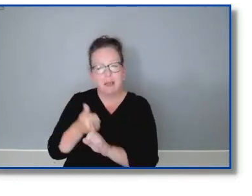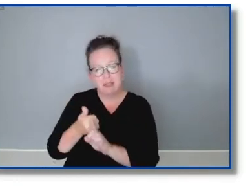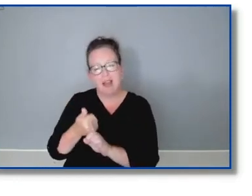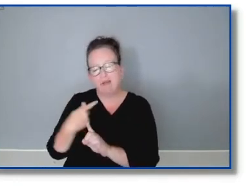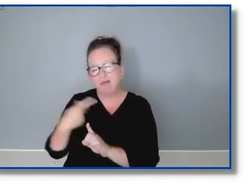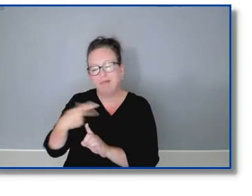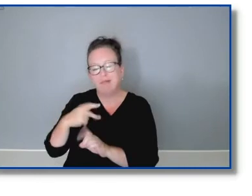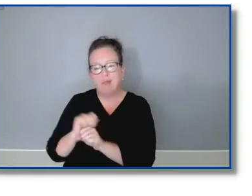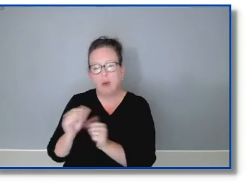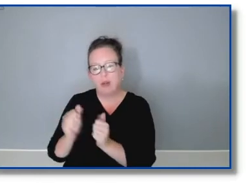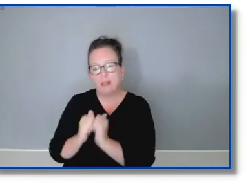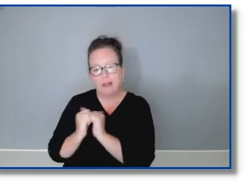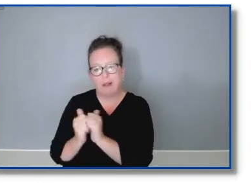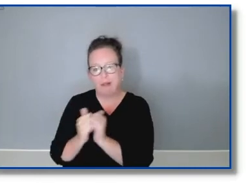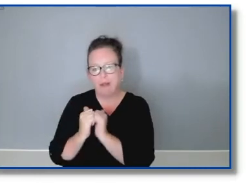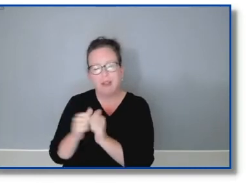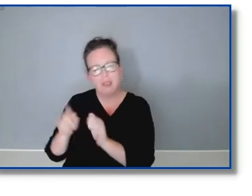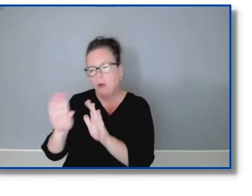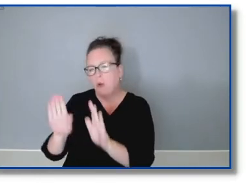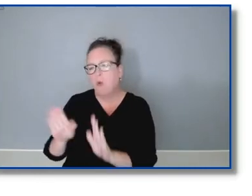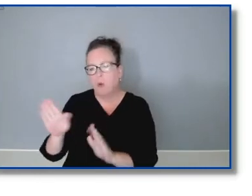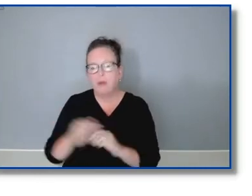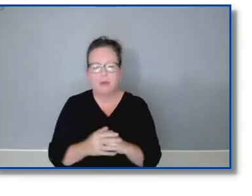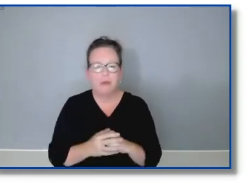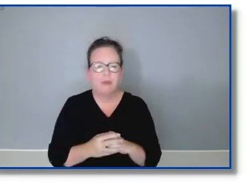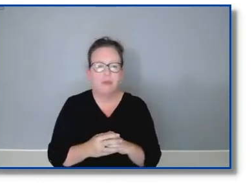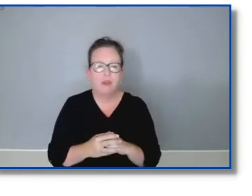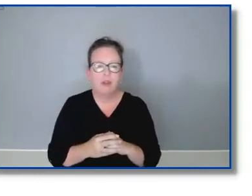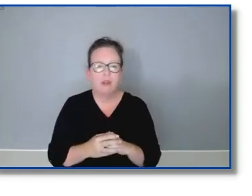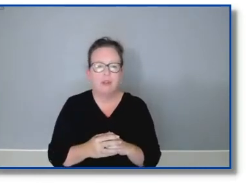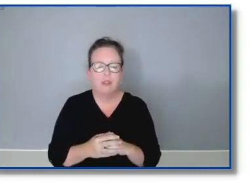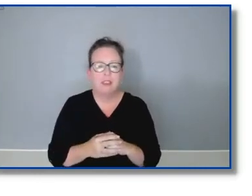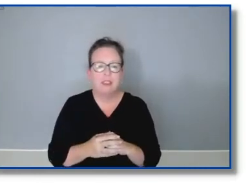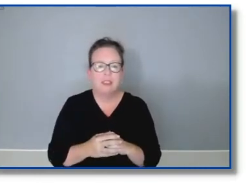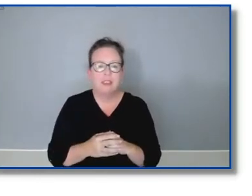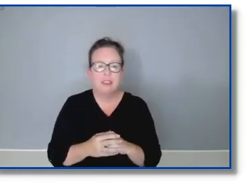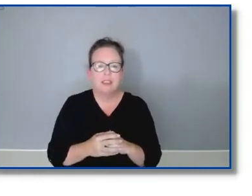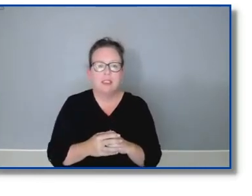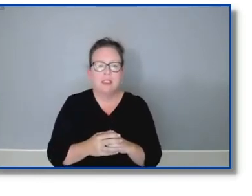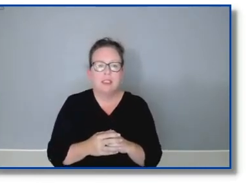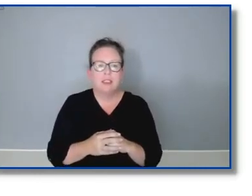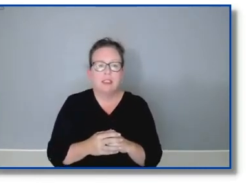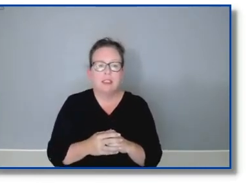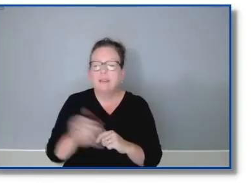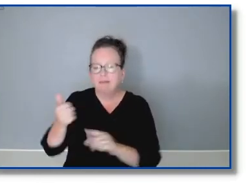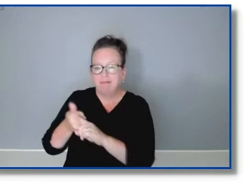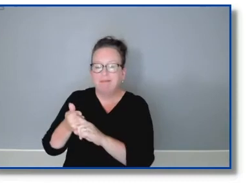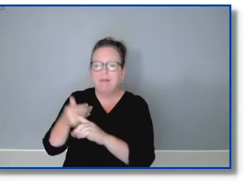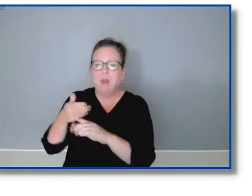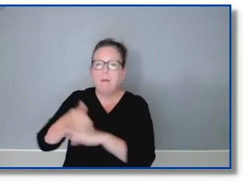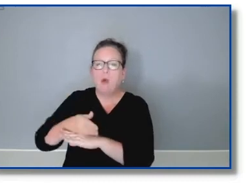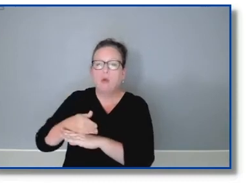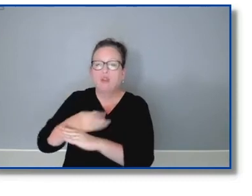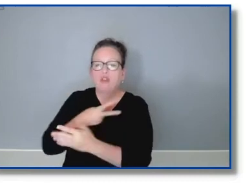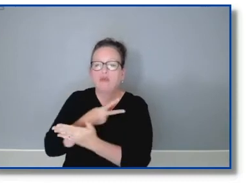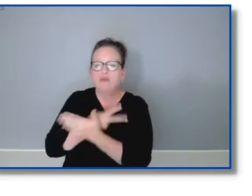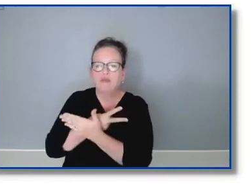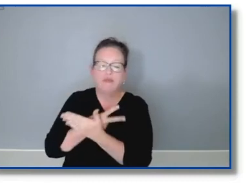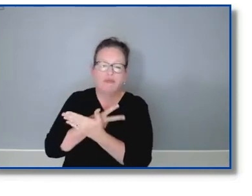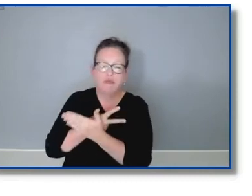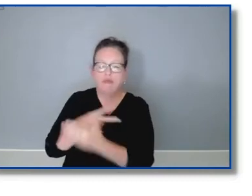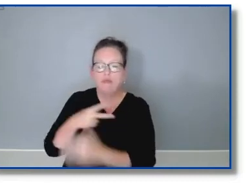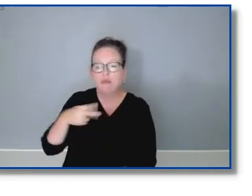with his wonderful students, postdoc students of John